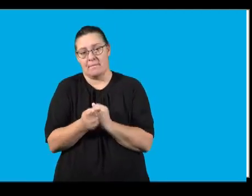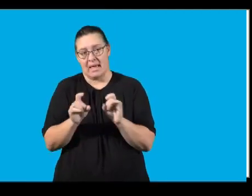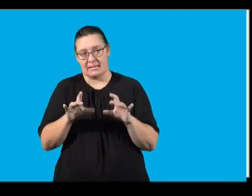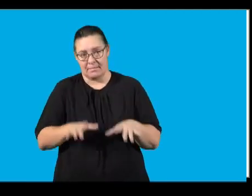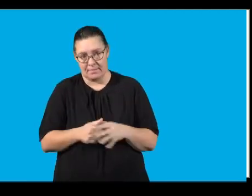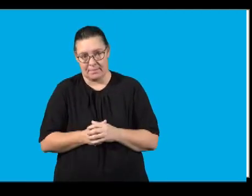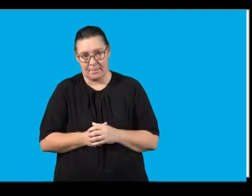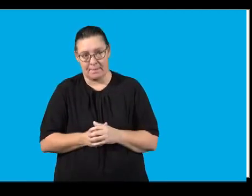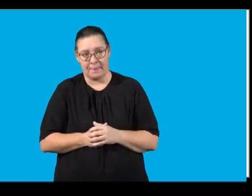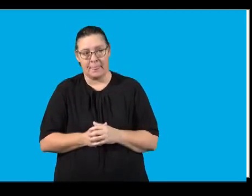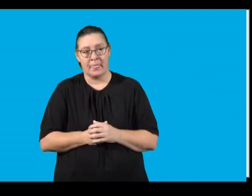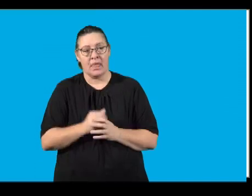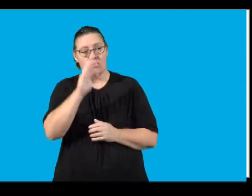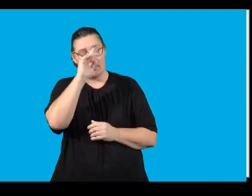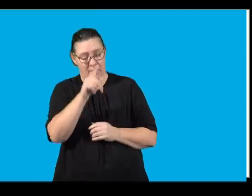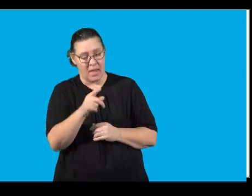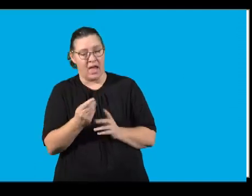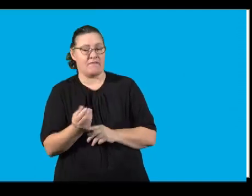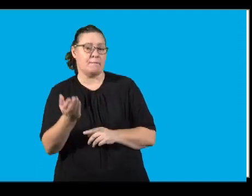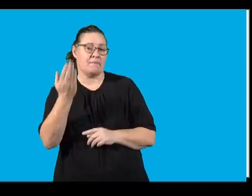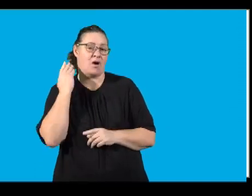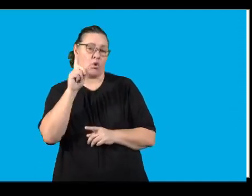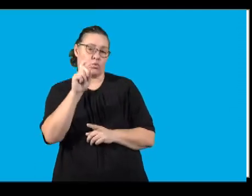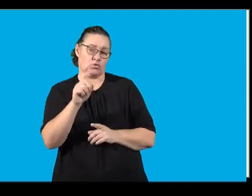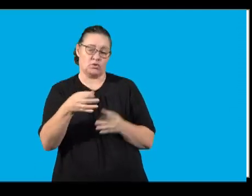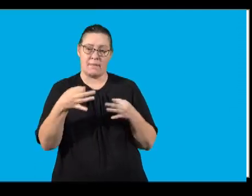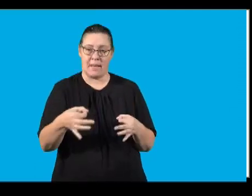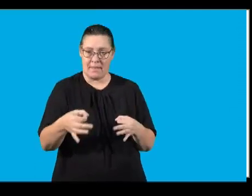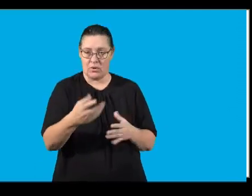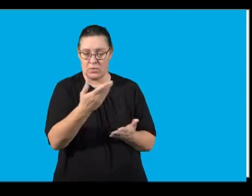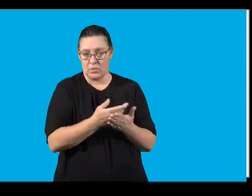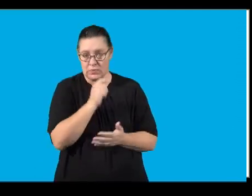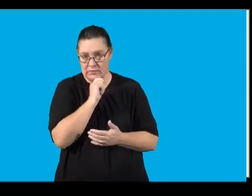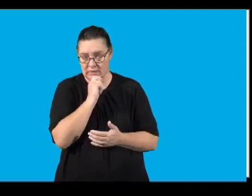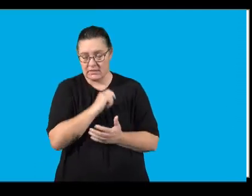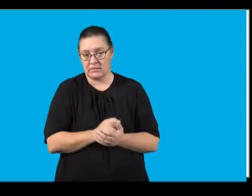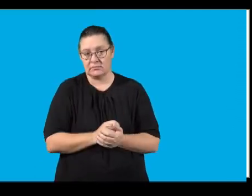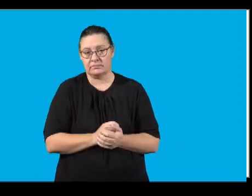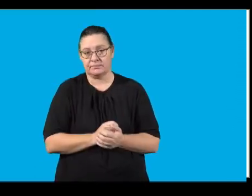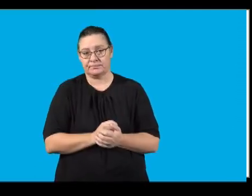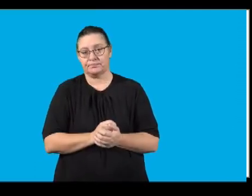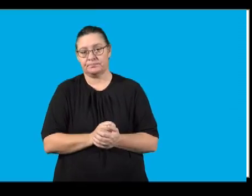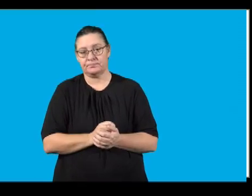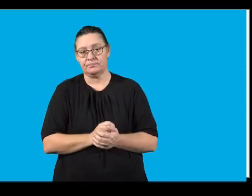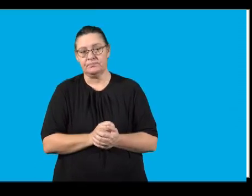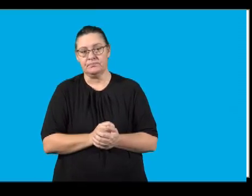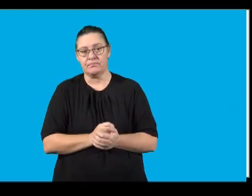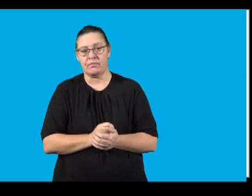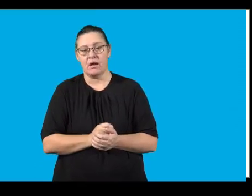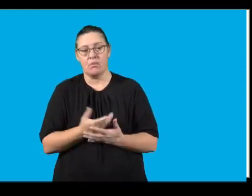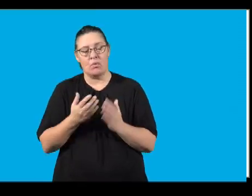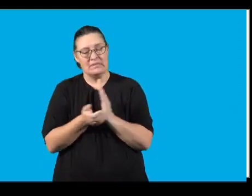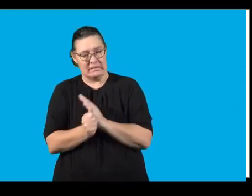hit your exam setting. Learners, remember there are past question papers that you can use, all right, to help